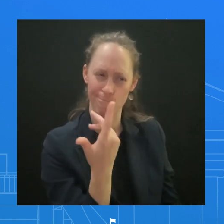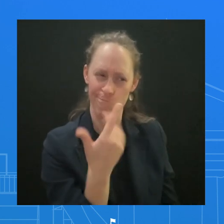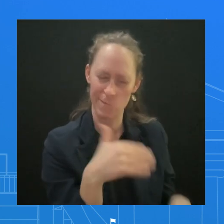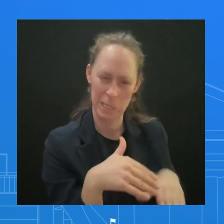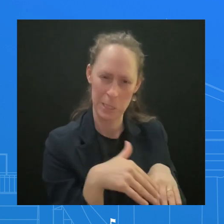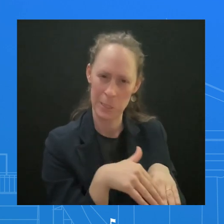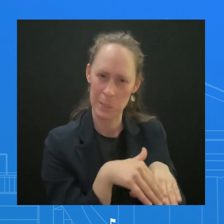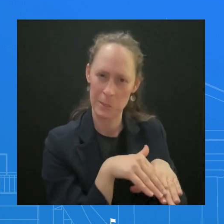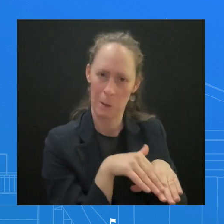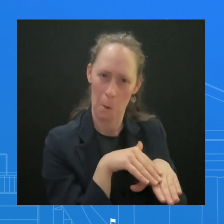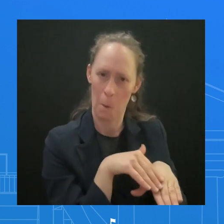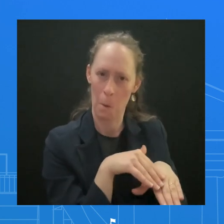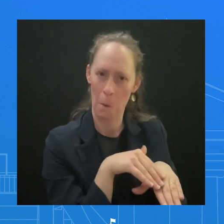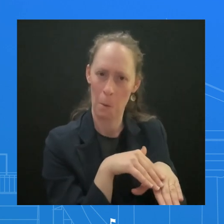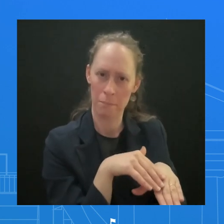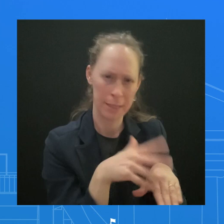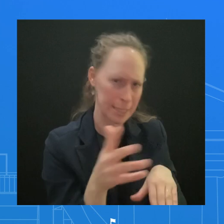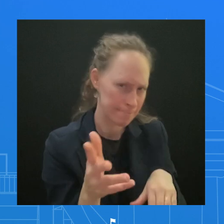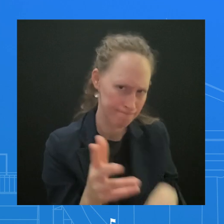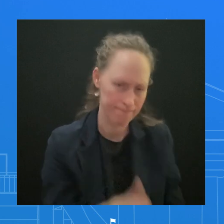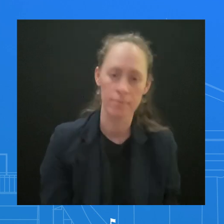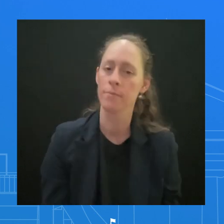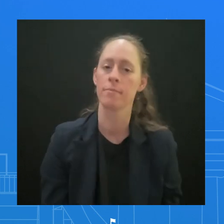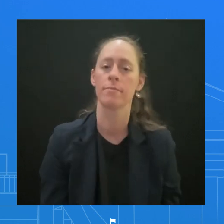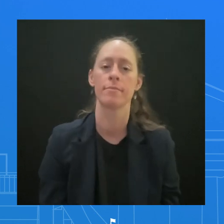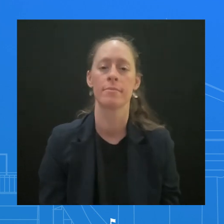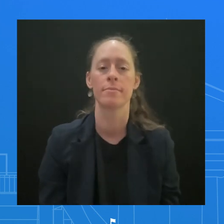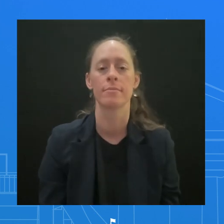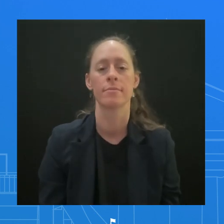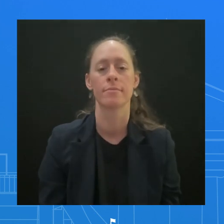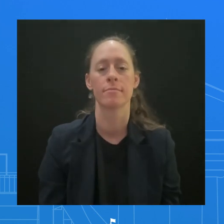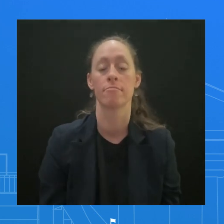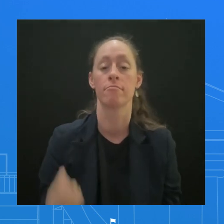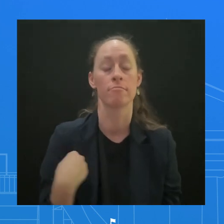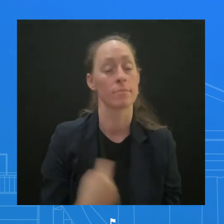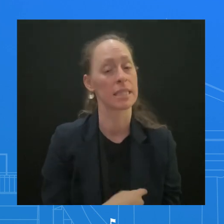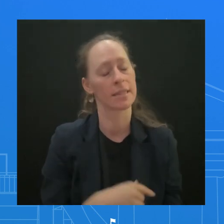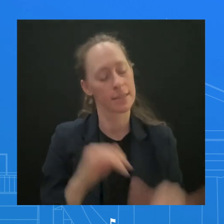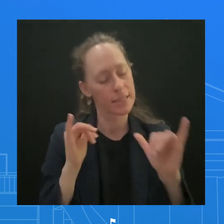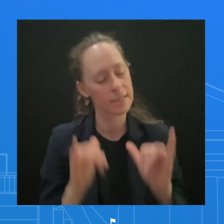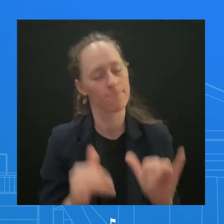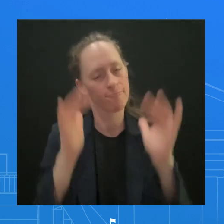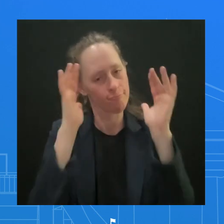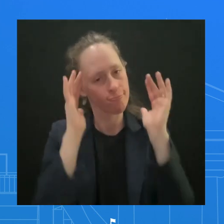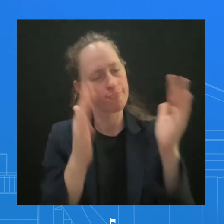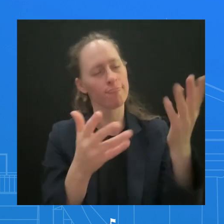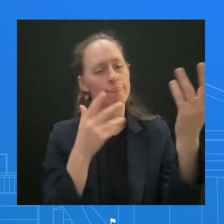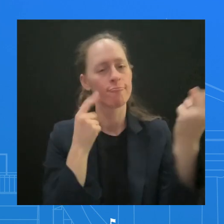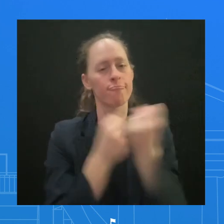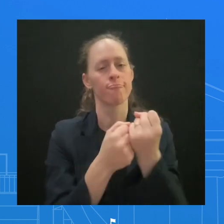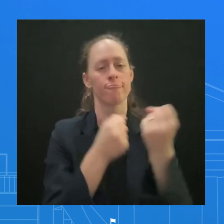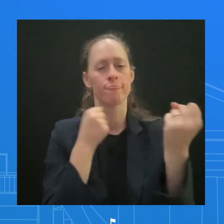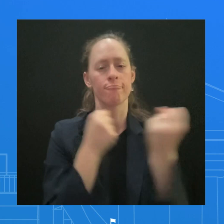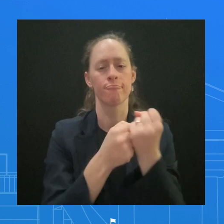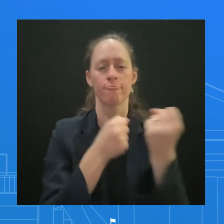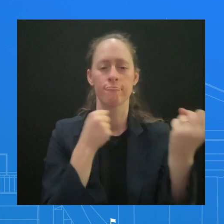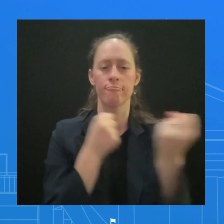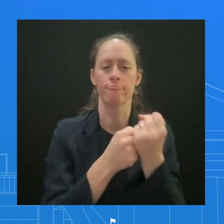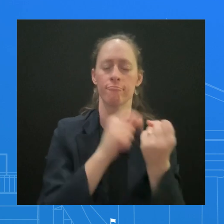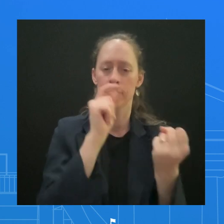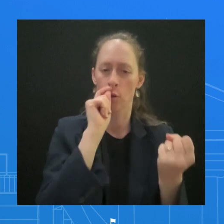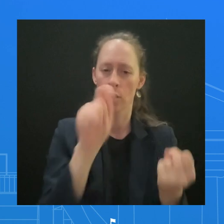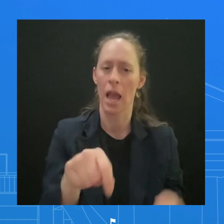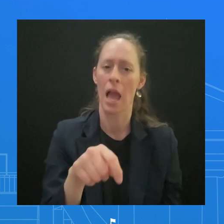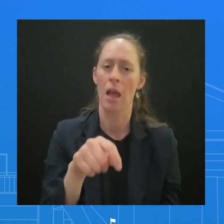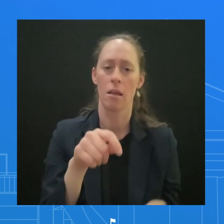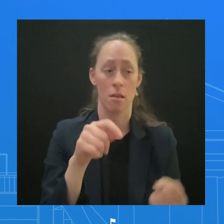that they need to be successful. War is unpredictable, and the enemy gets a vote. And I'm